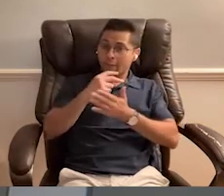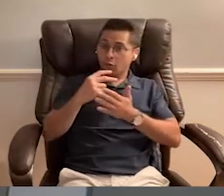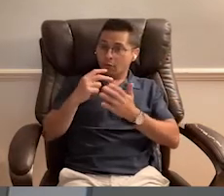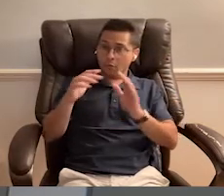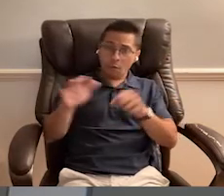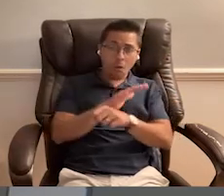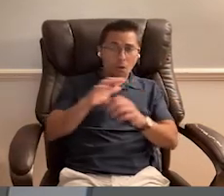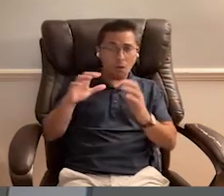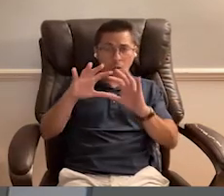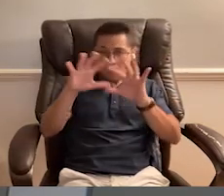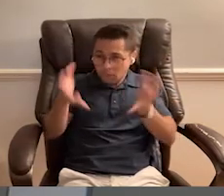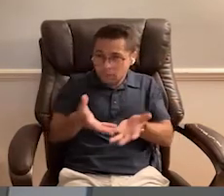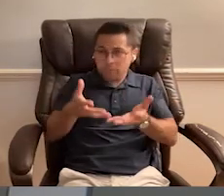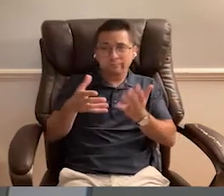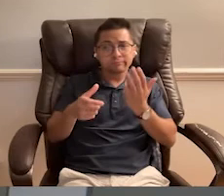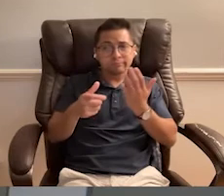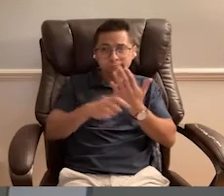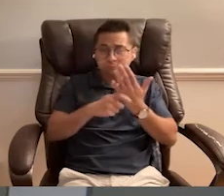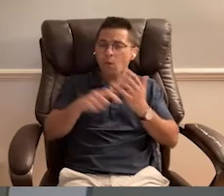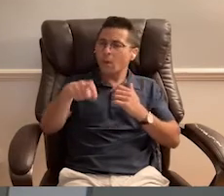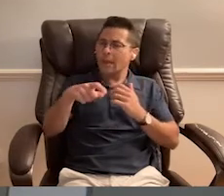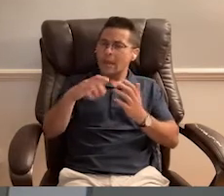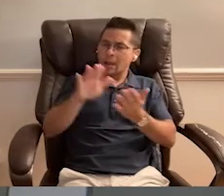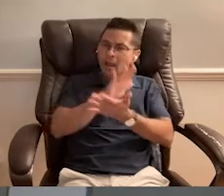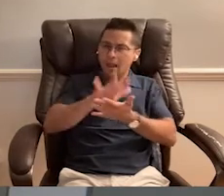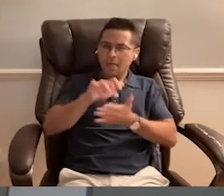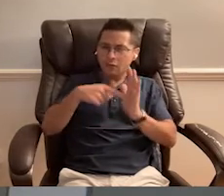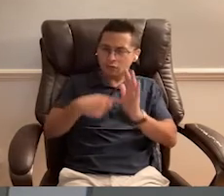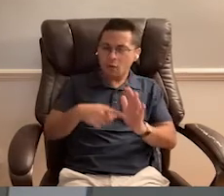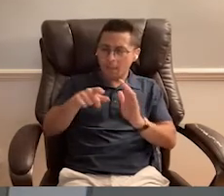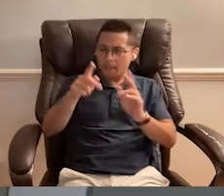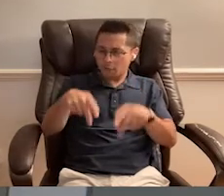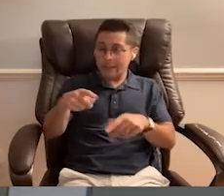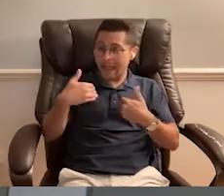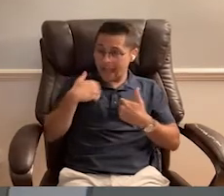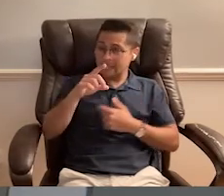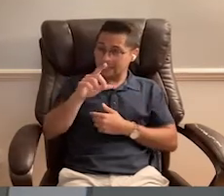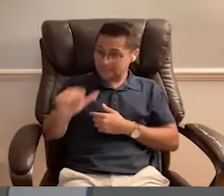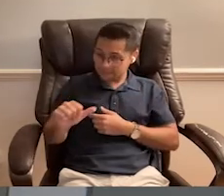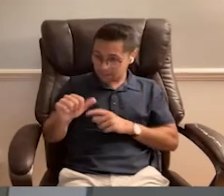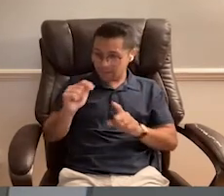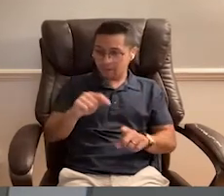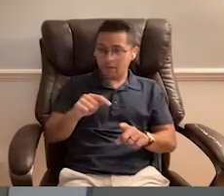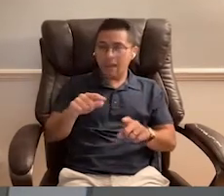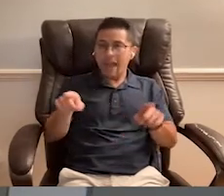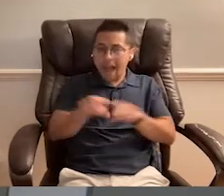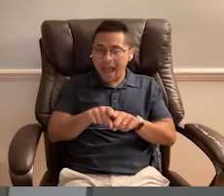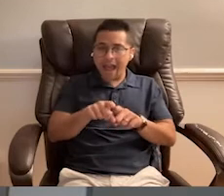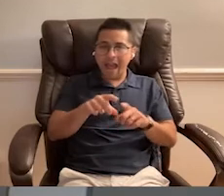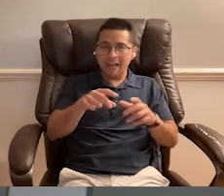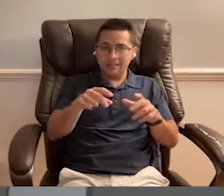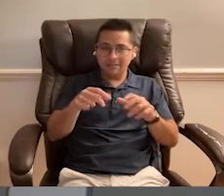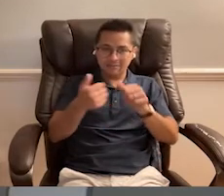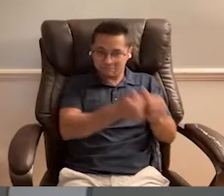As part of the review of the entire package, we need documentation that shows that the individual has a developmental